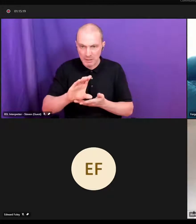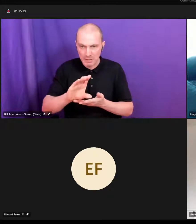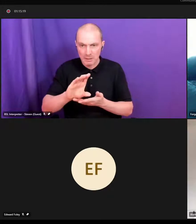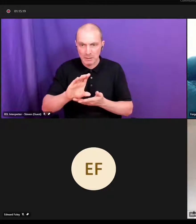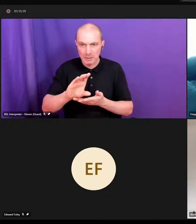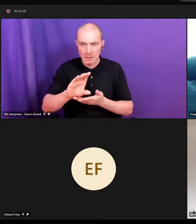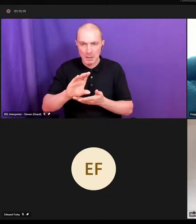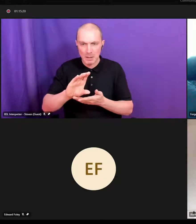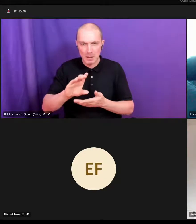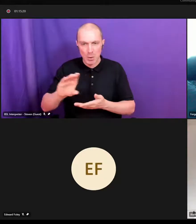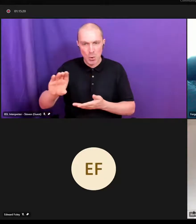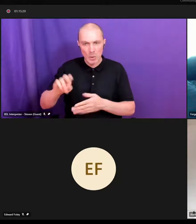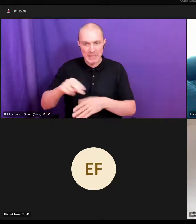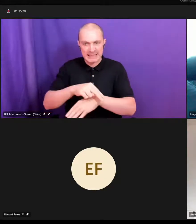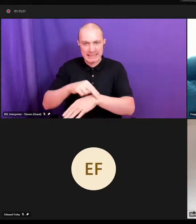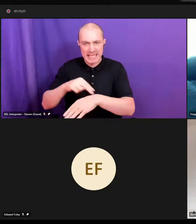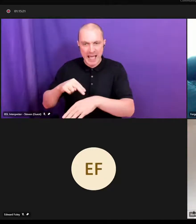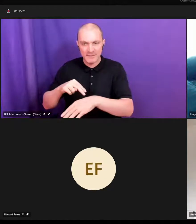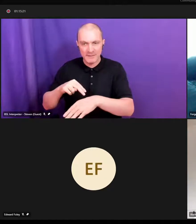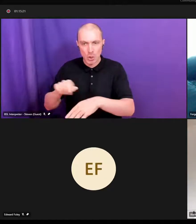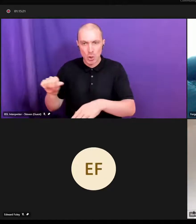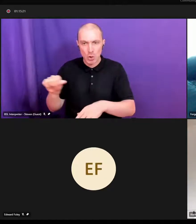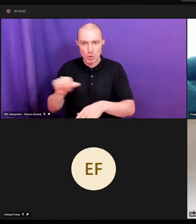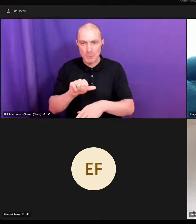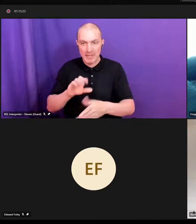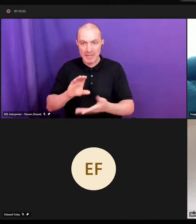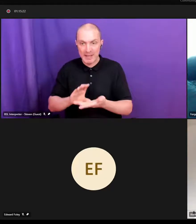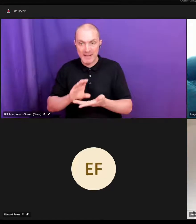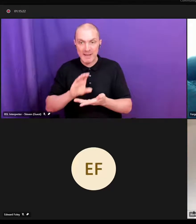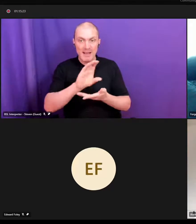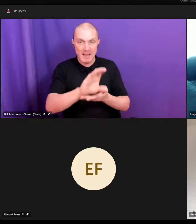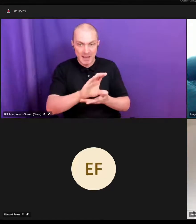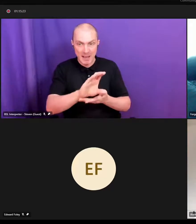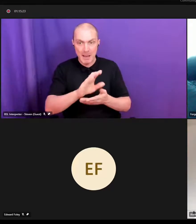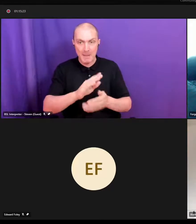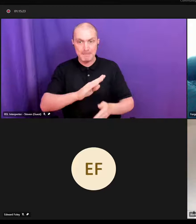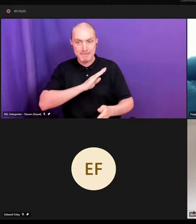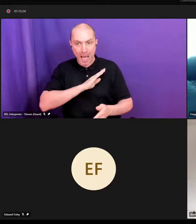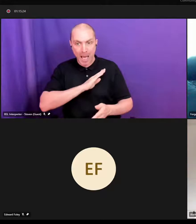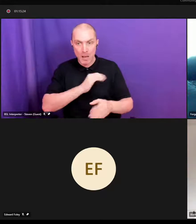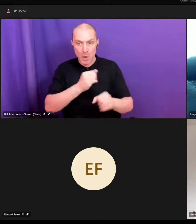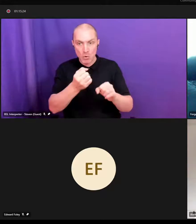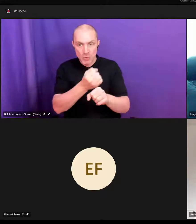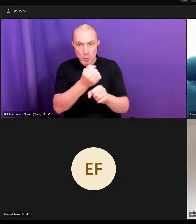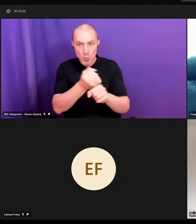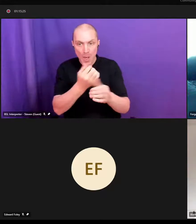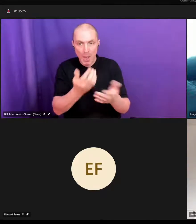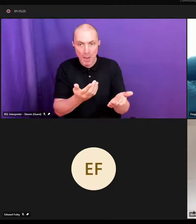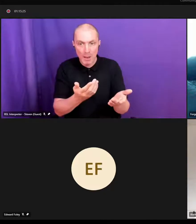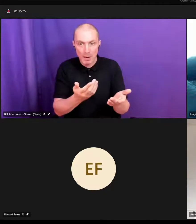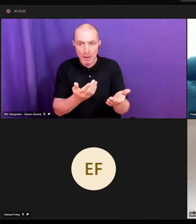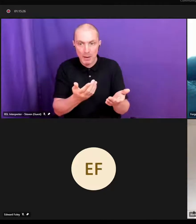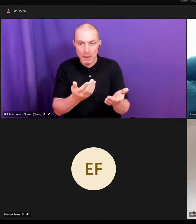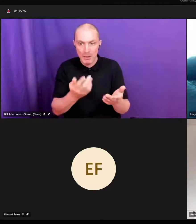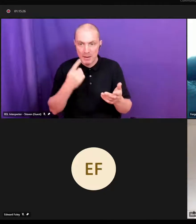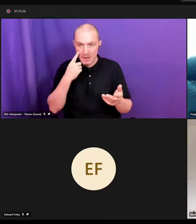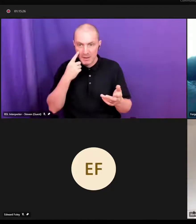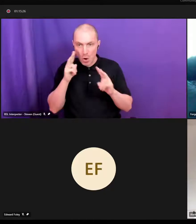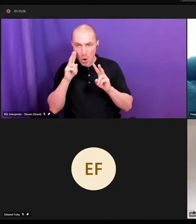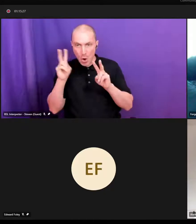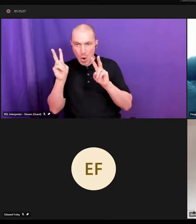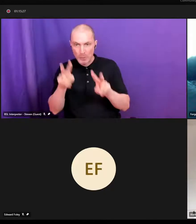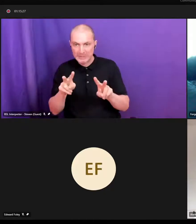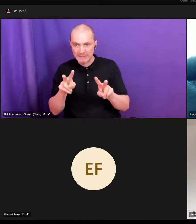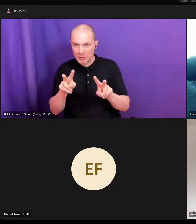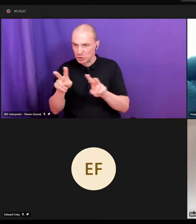on staff costs rather than actual play park renewal. It's just a comment and an observation, but any response back would